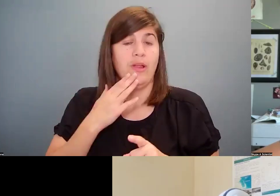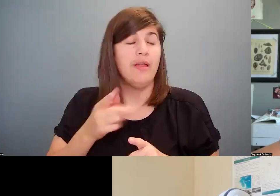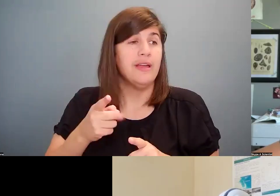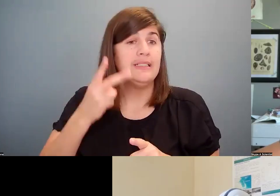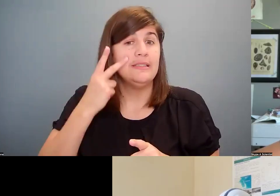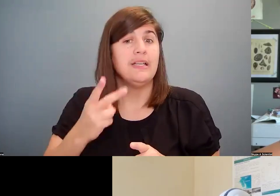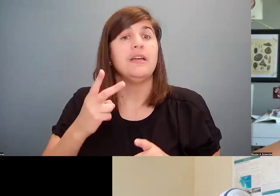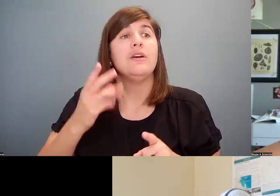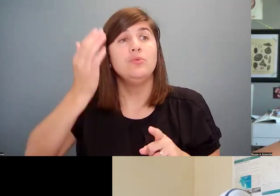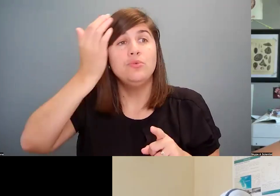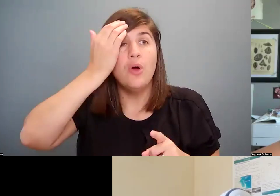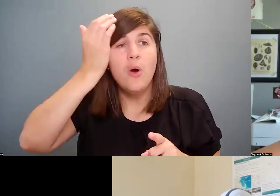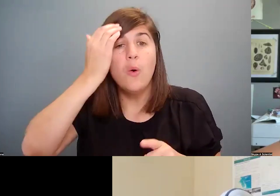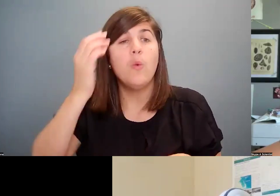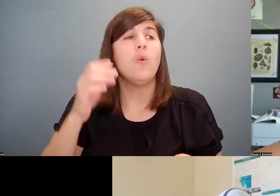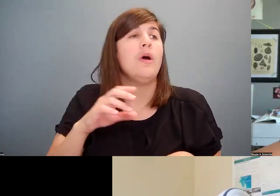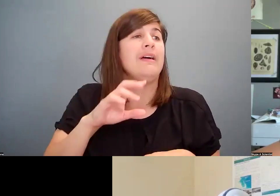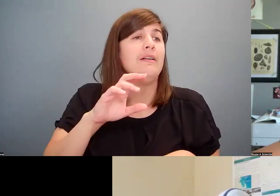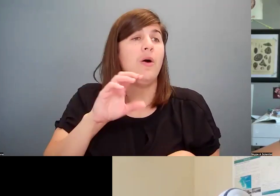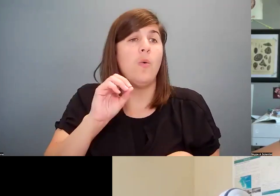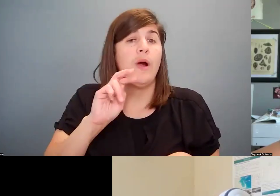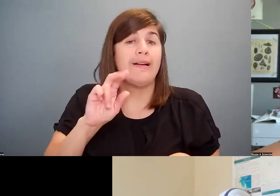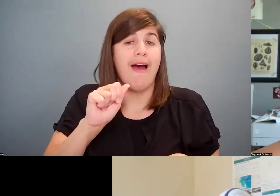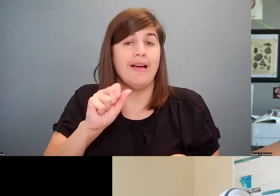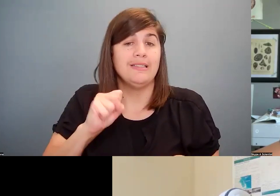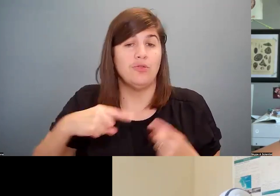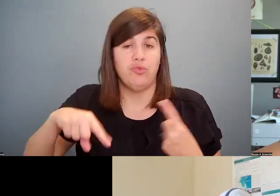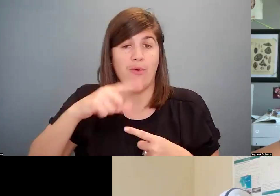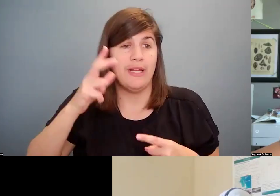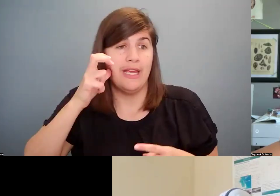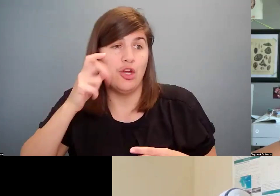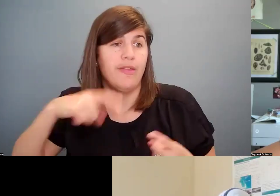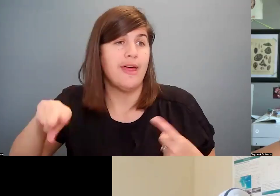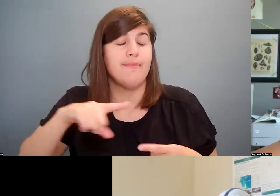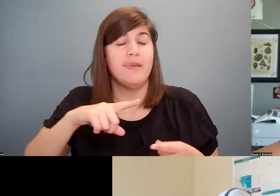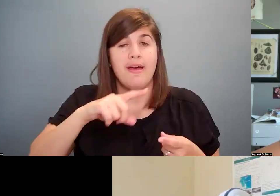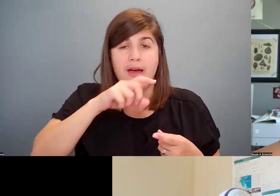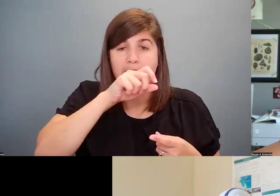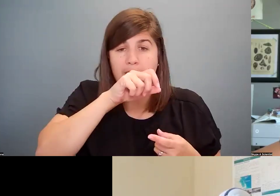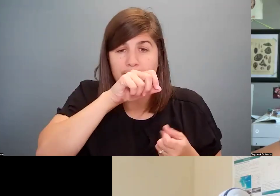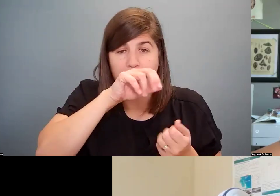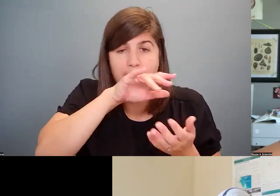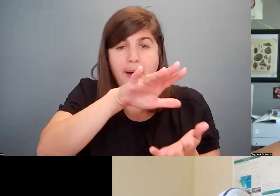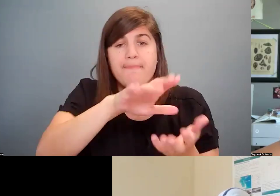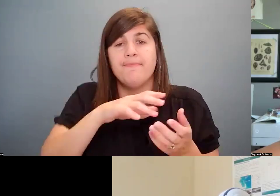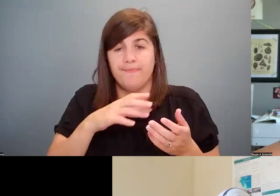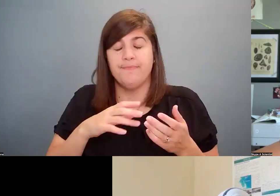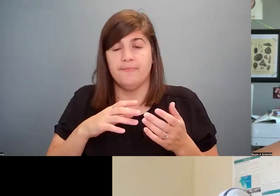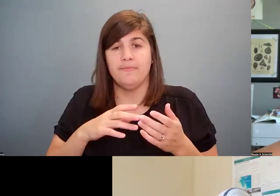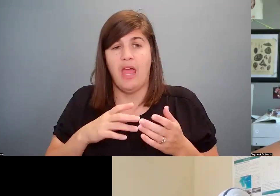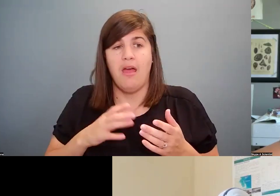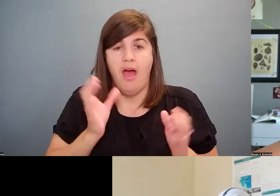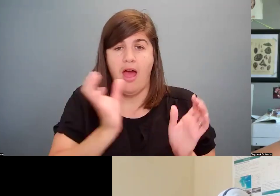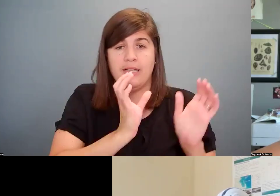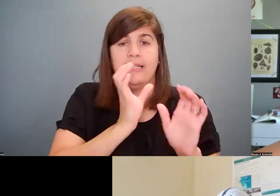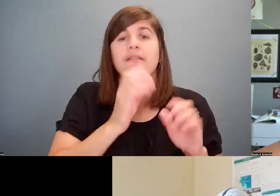killer whales hanging around, if they start hearing them, especially if they start hearing calls associated with a hunt, humpback whales have actually been